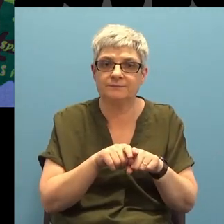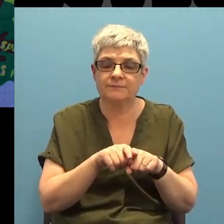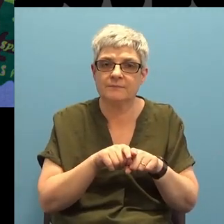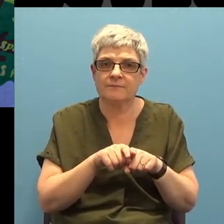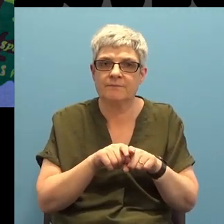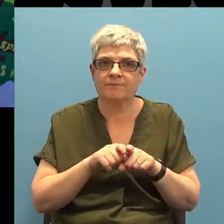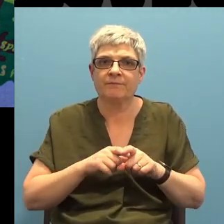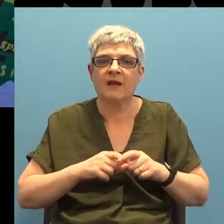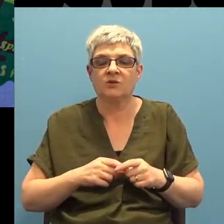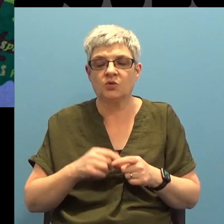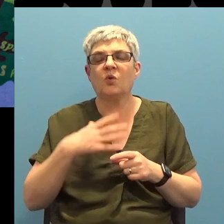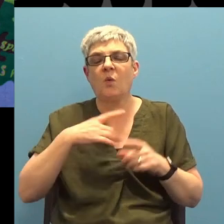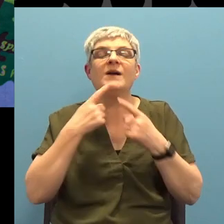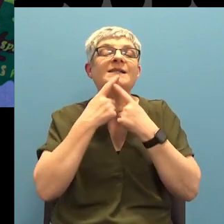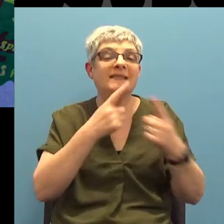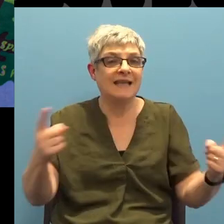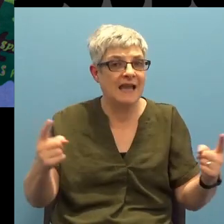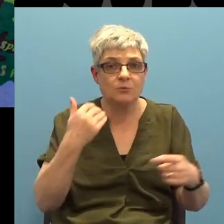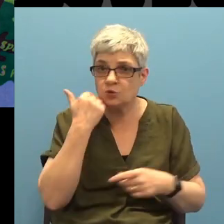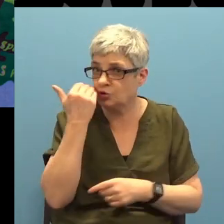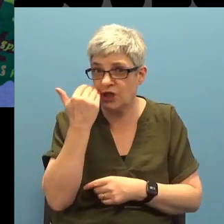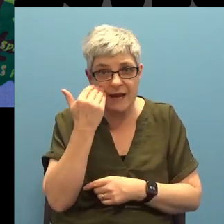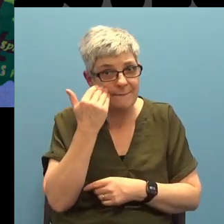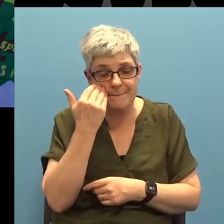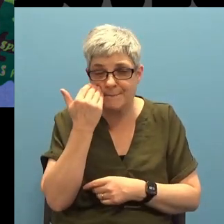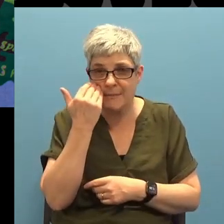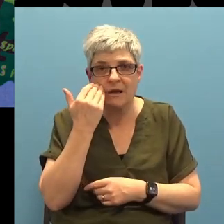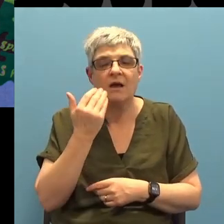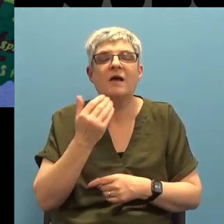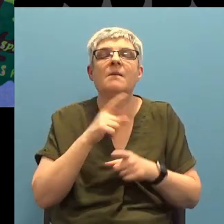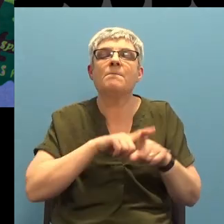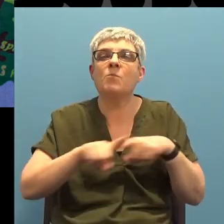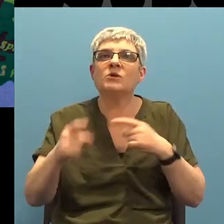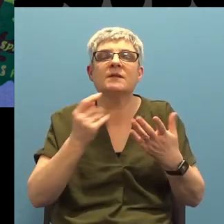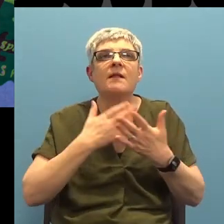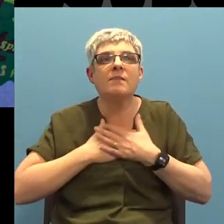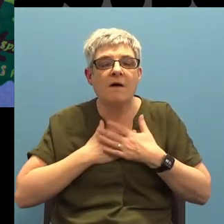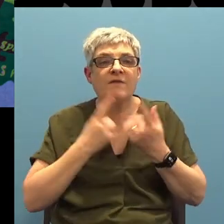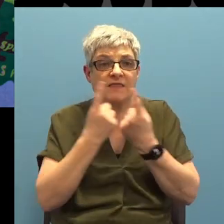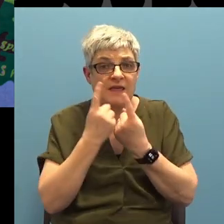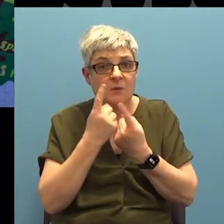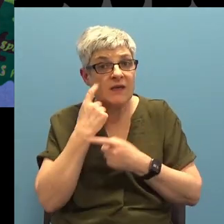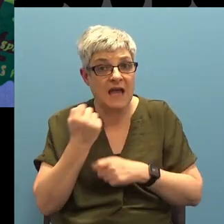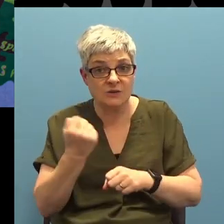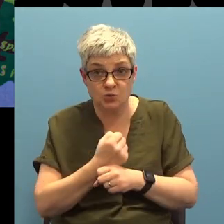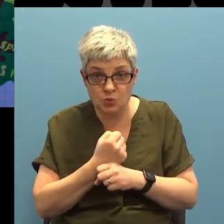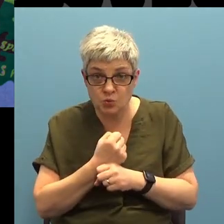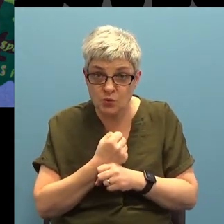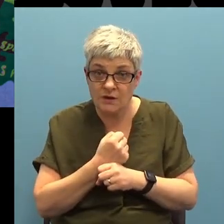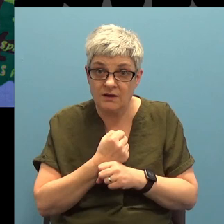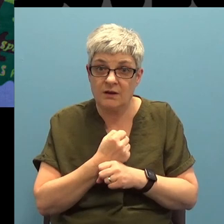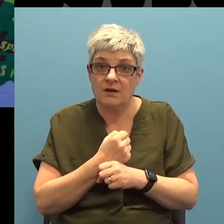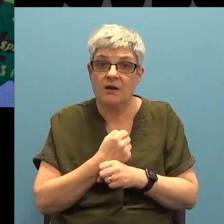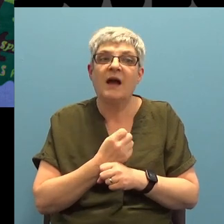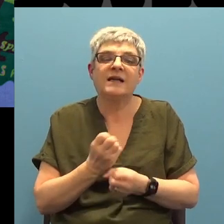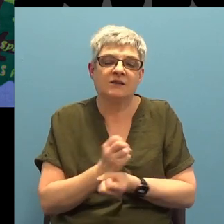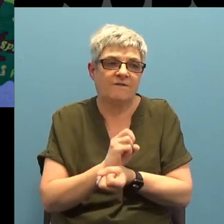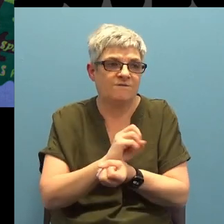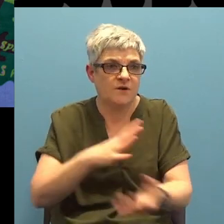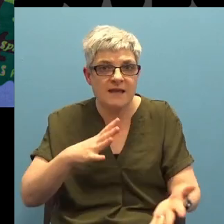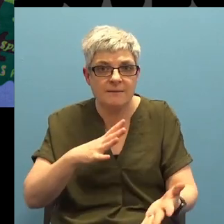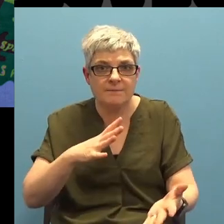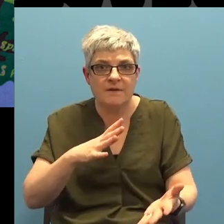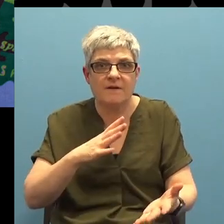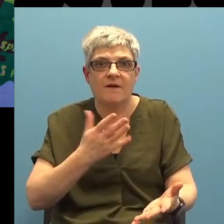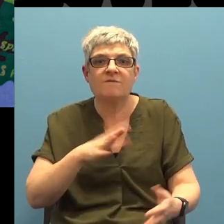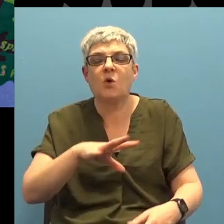But let me declare to you unashamedly that the most loving thing that we can do for anyone is to release them from the